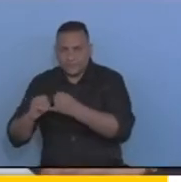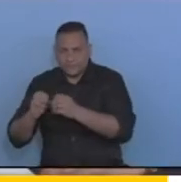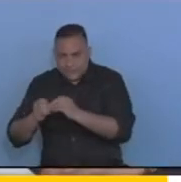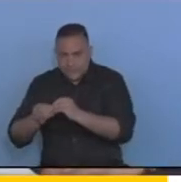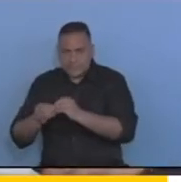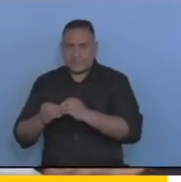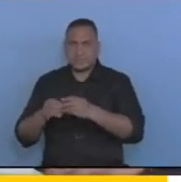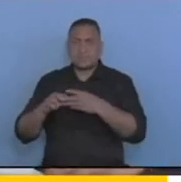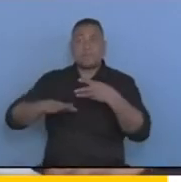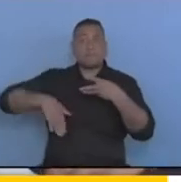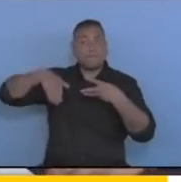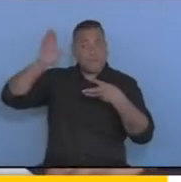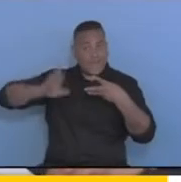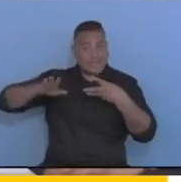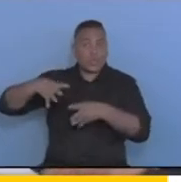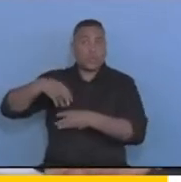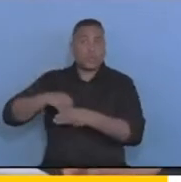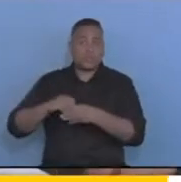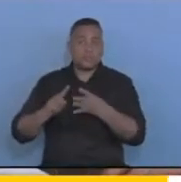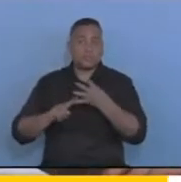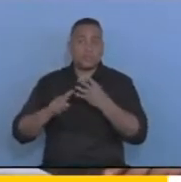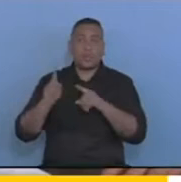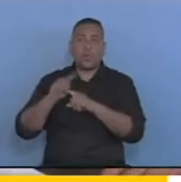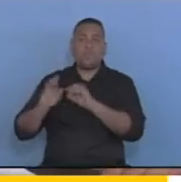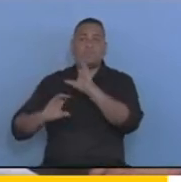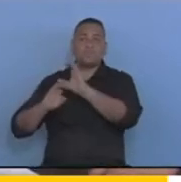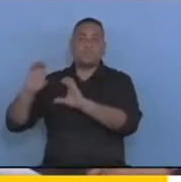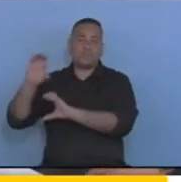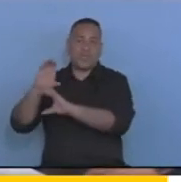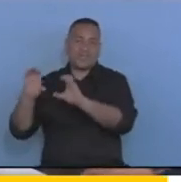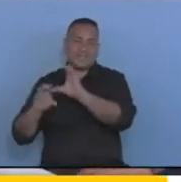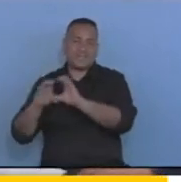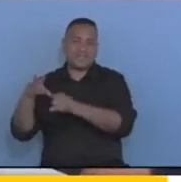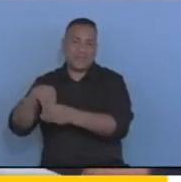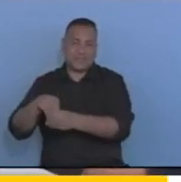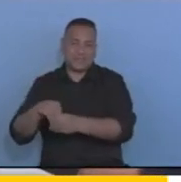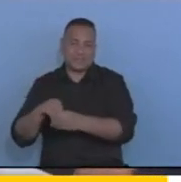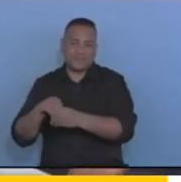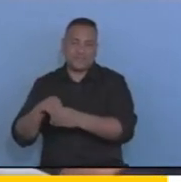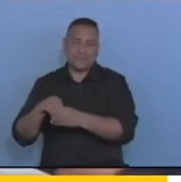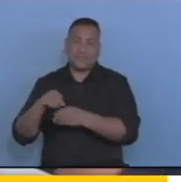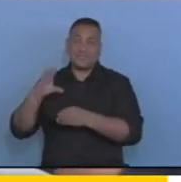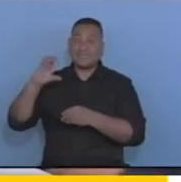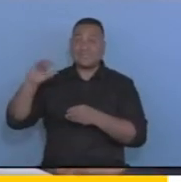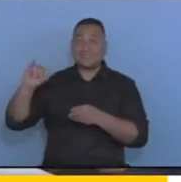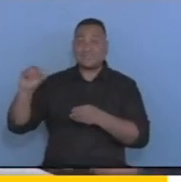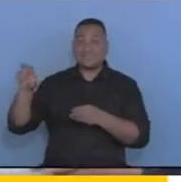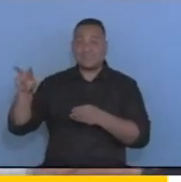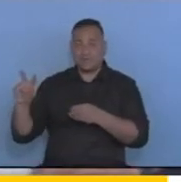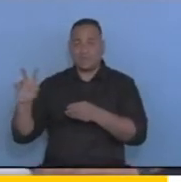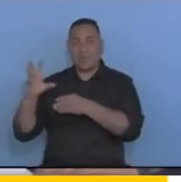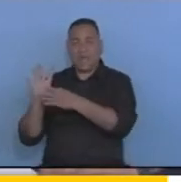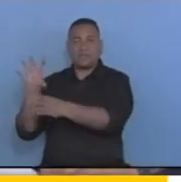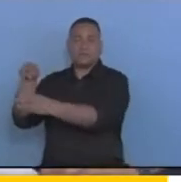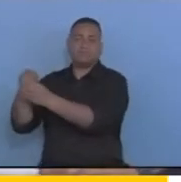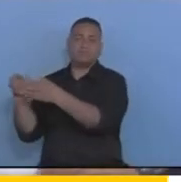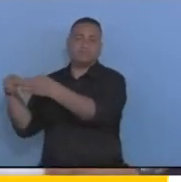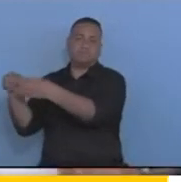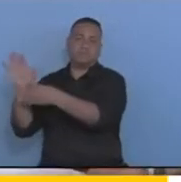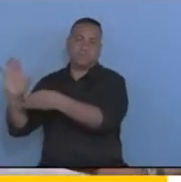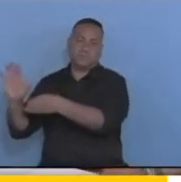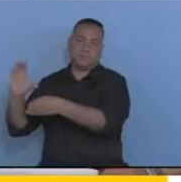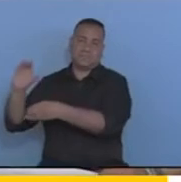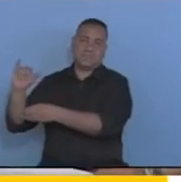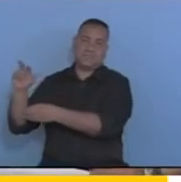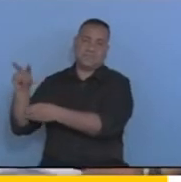So those are the five trades within building and civil. All these five trades we are accredited for as our skills development providers